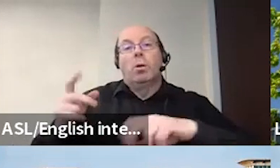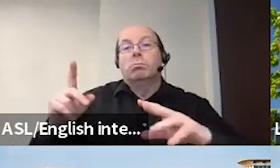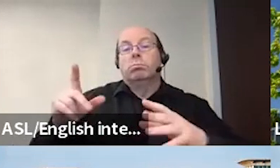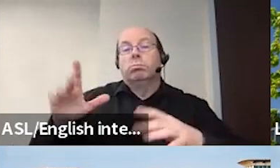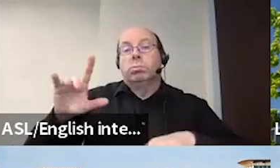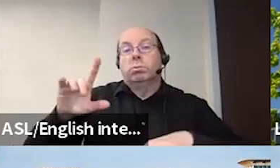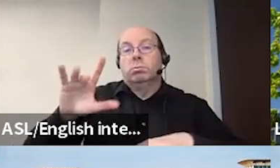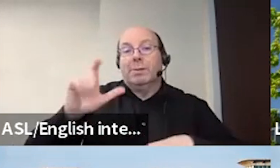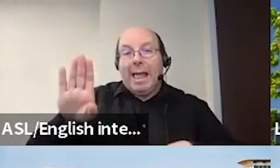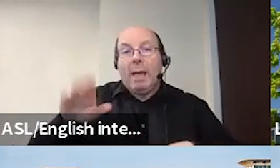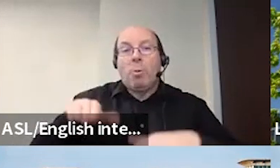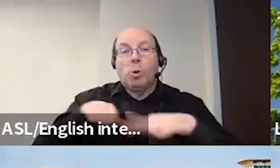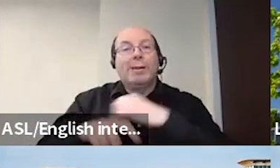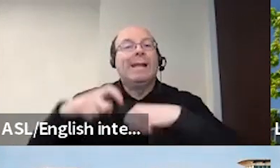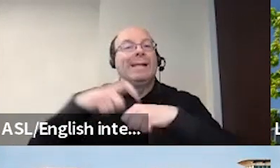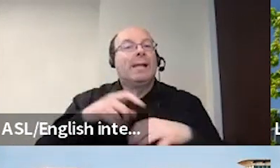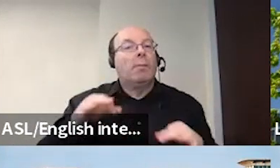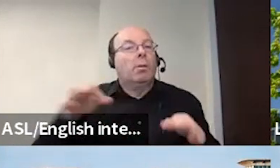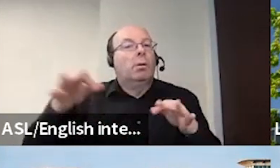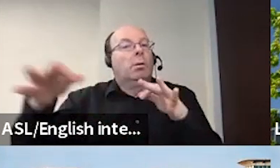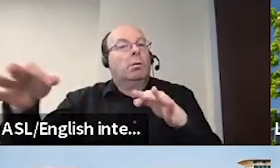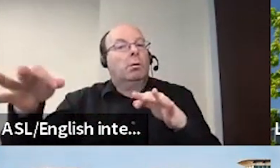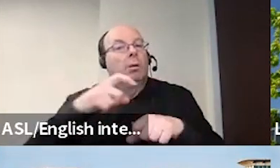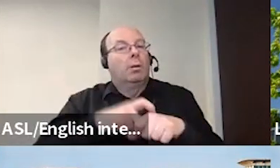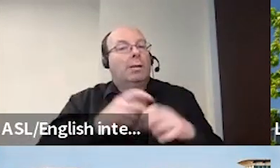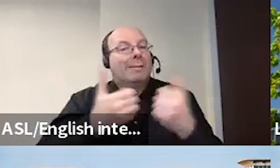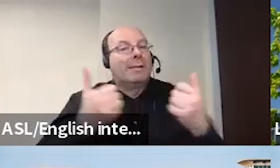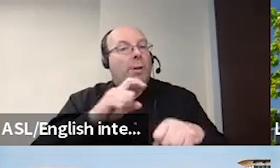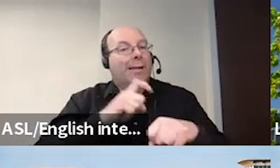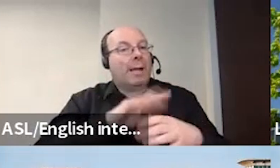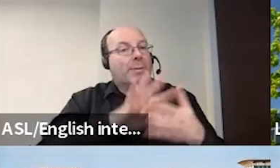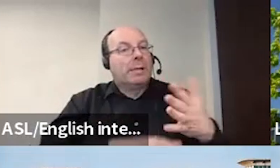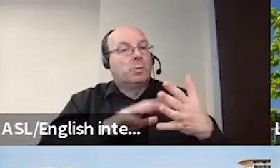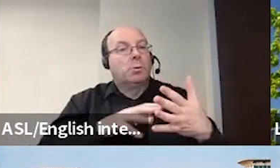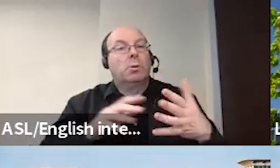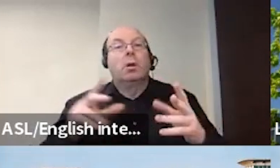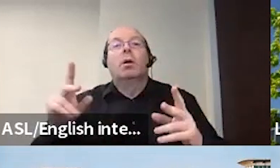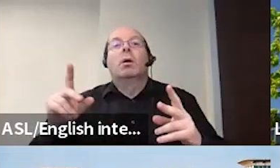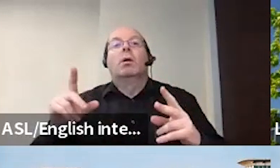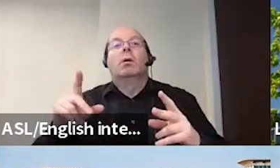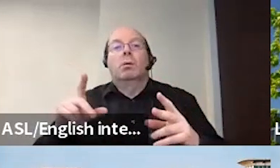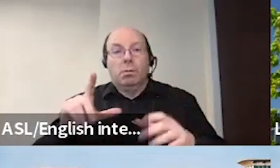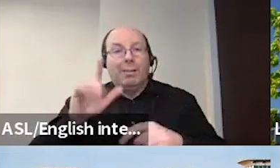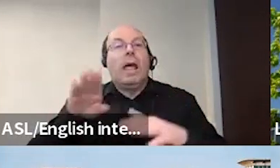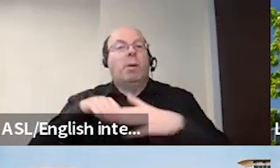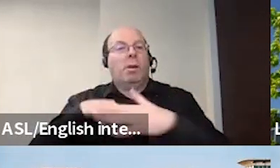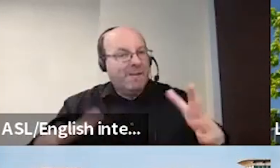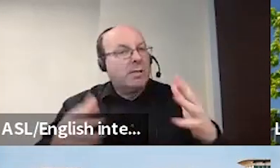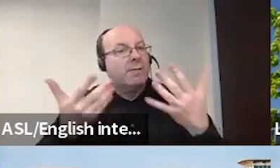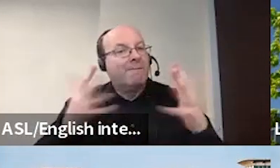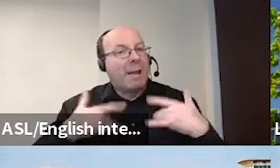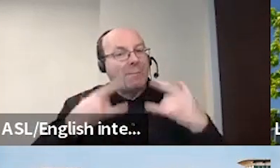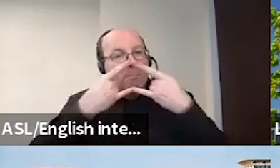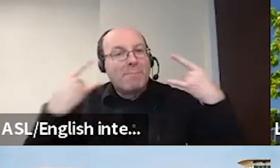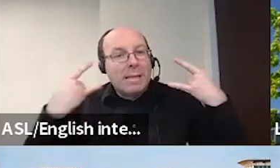labs, by making sure that there are masks. Most of those individuals in the labs are already wearing masks, so that was good as well. So again,